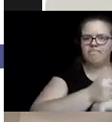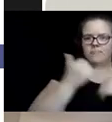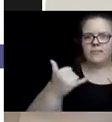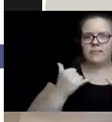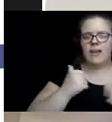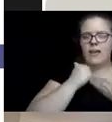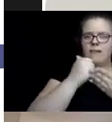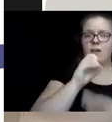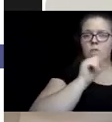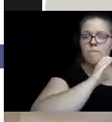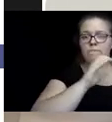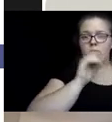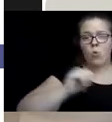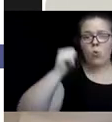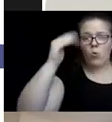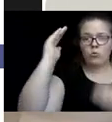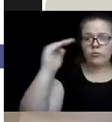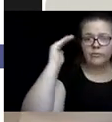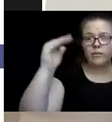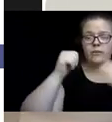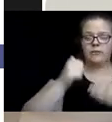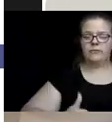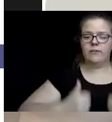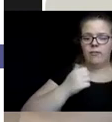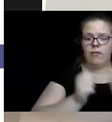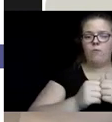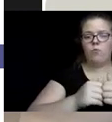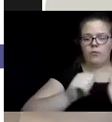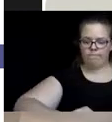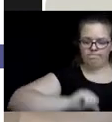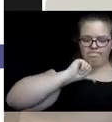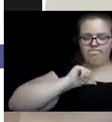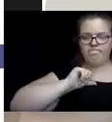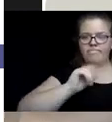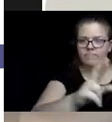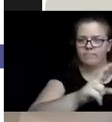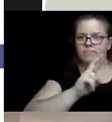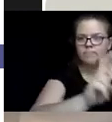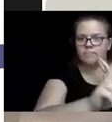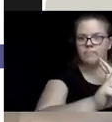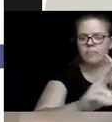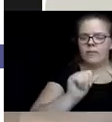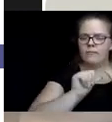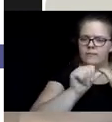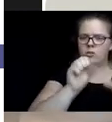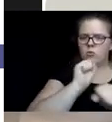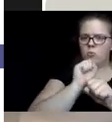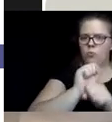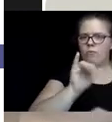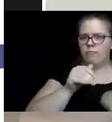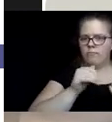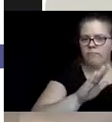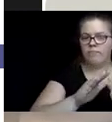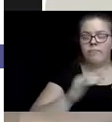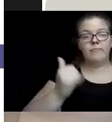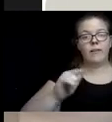help older adults live with dignity and respect? And let's continue to work towards that. With that, Lori, I'll